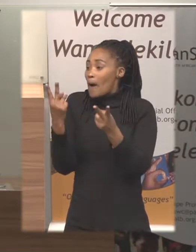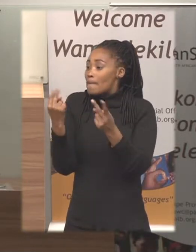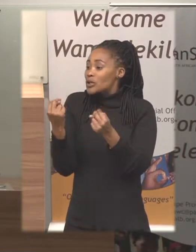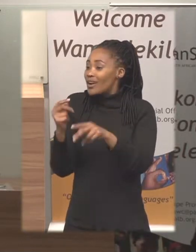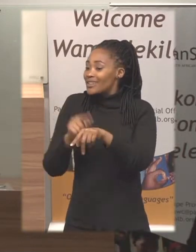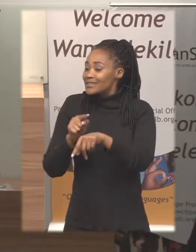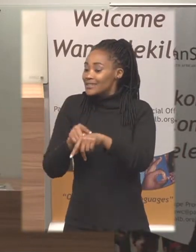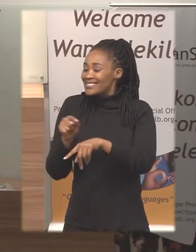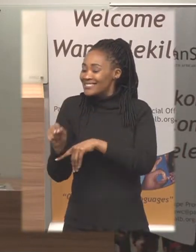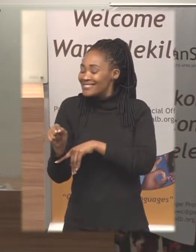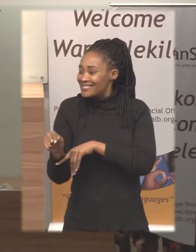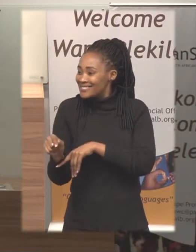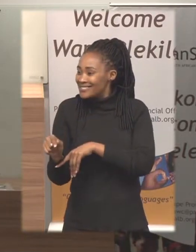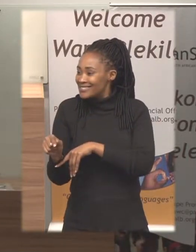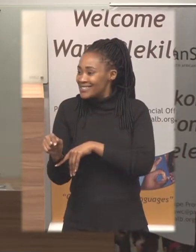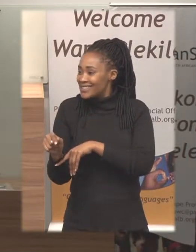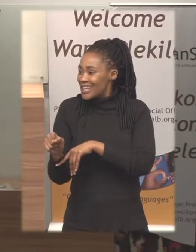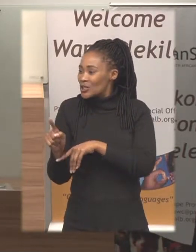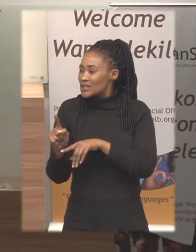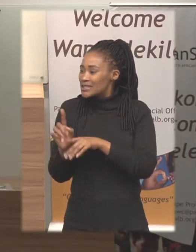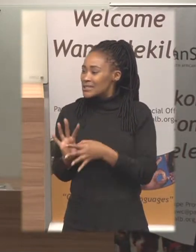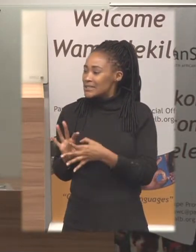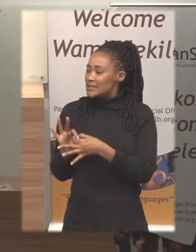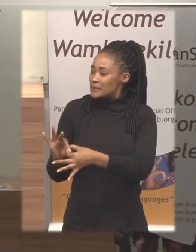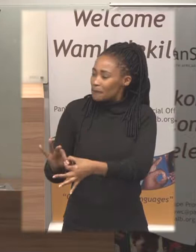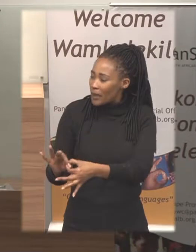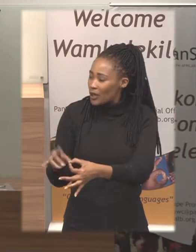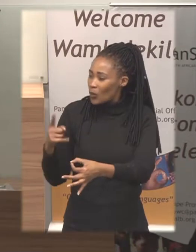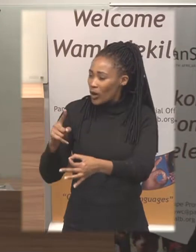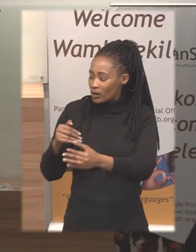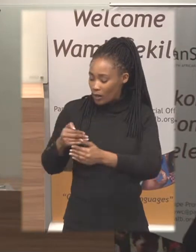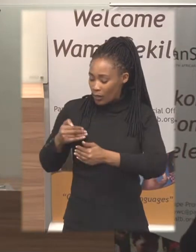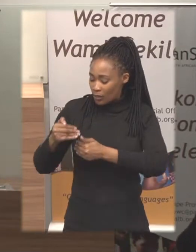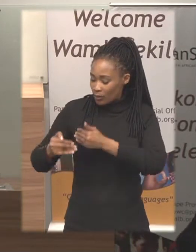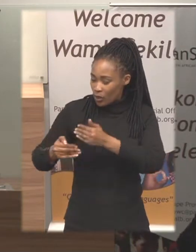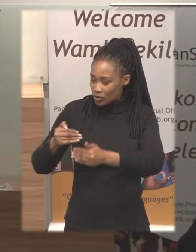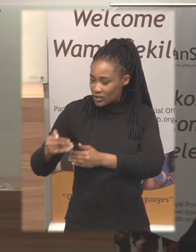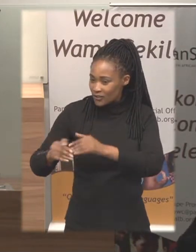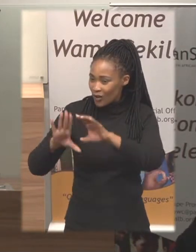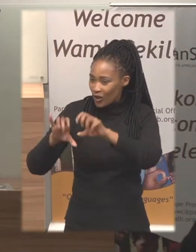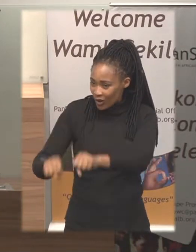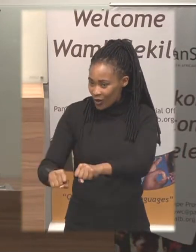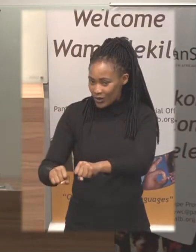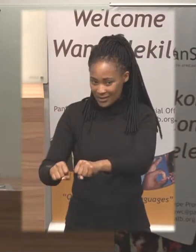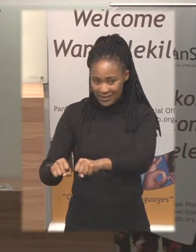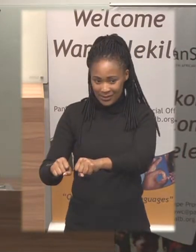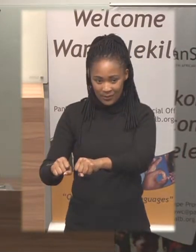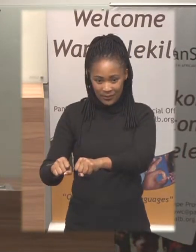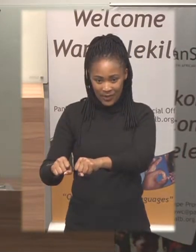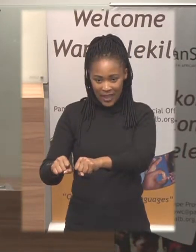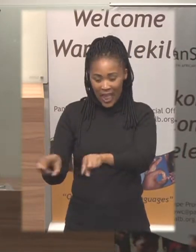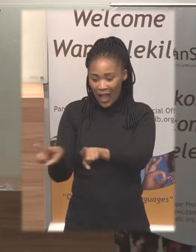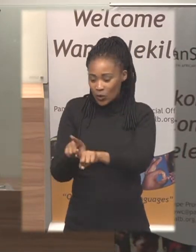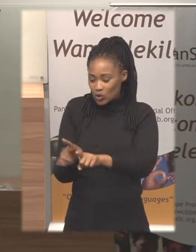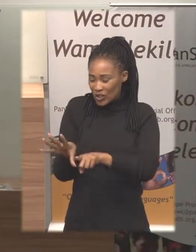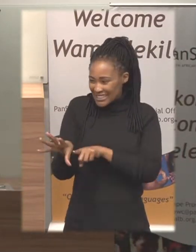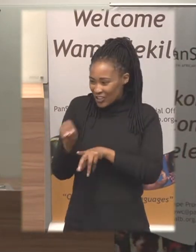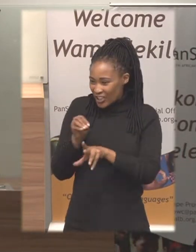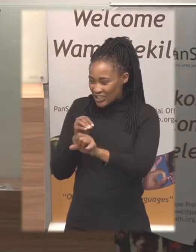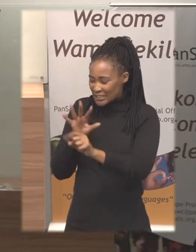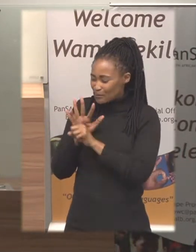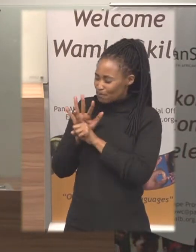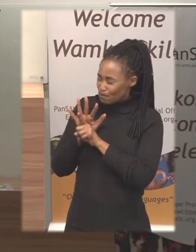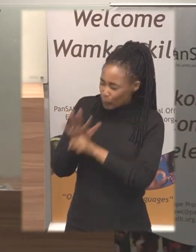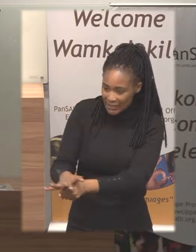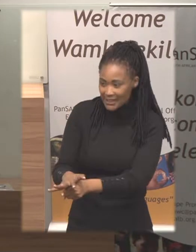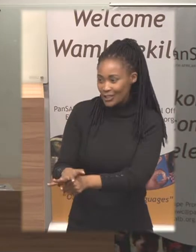is dependent on the processes of colonialism and extraction and exploitation